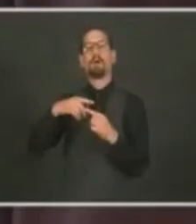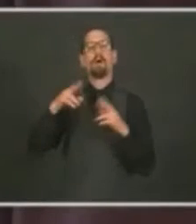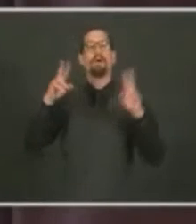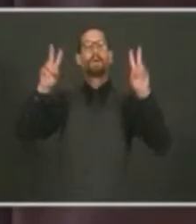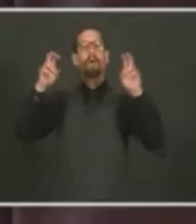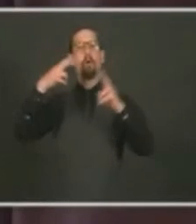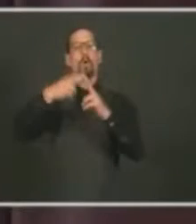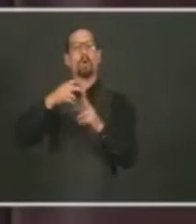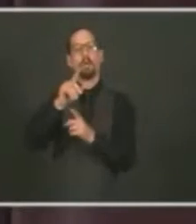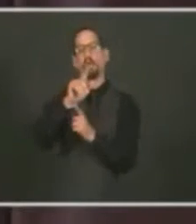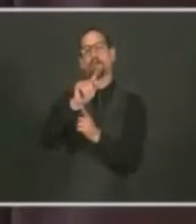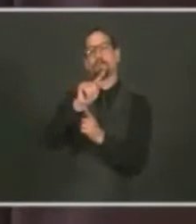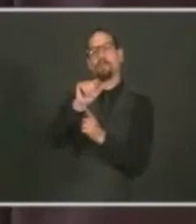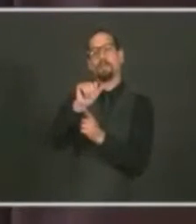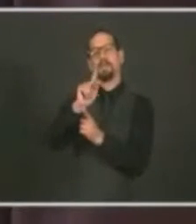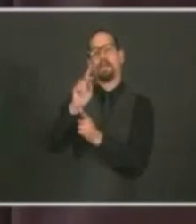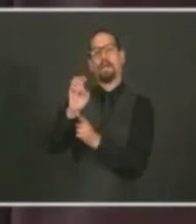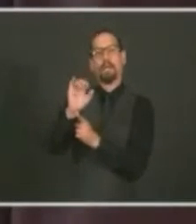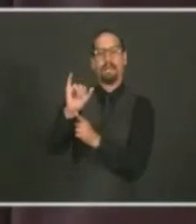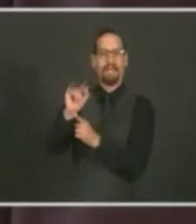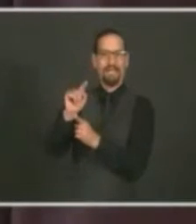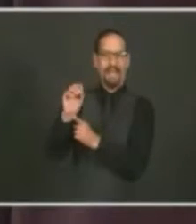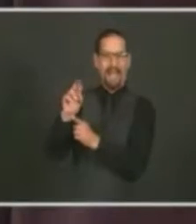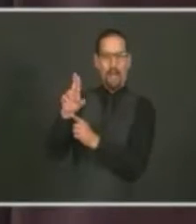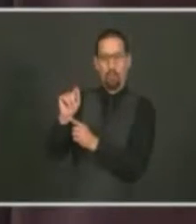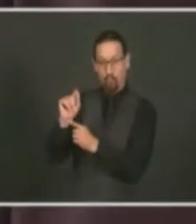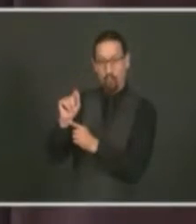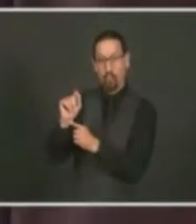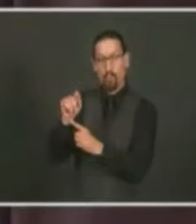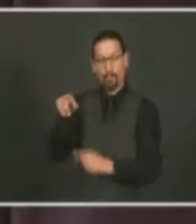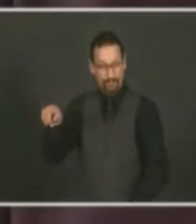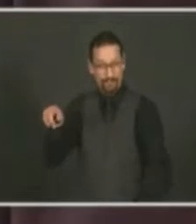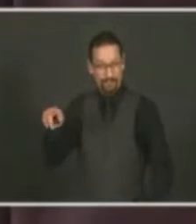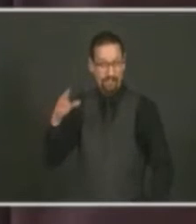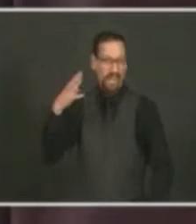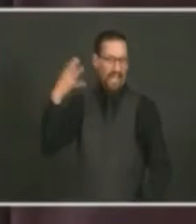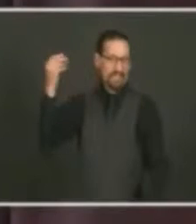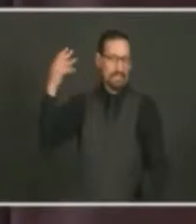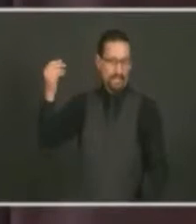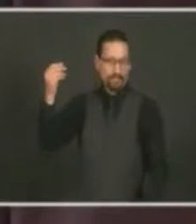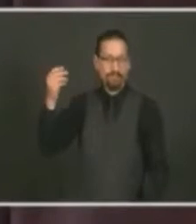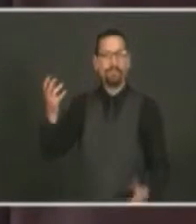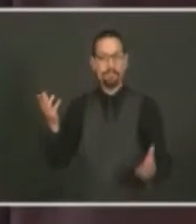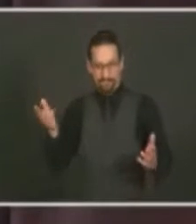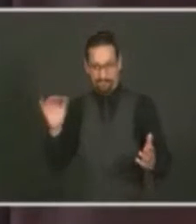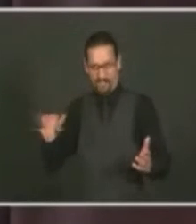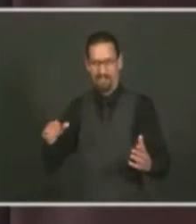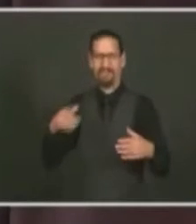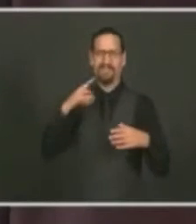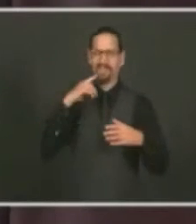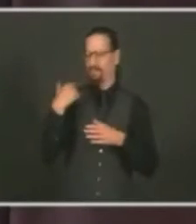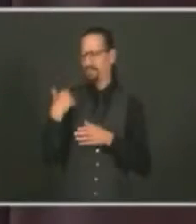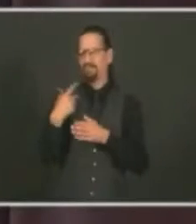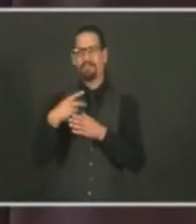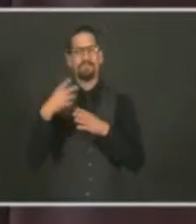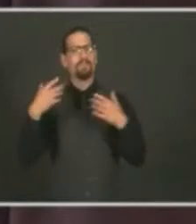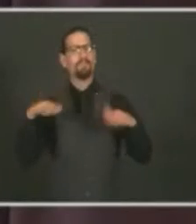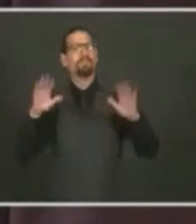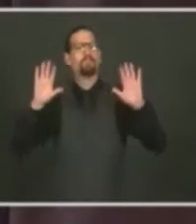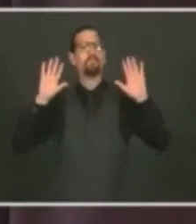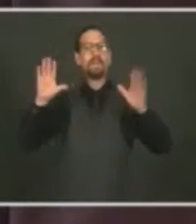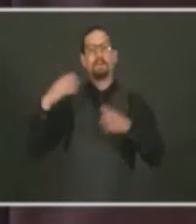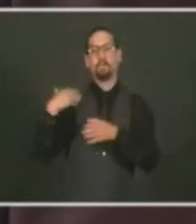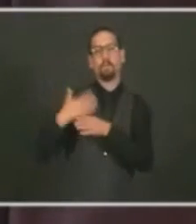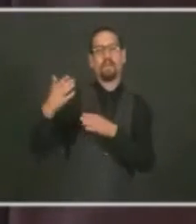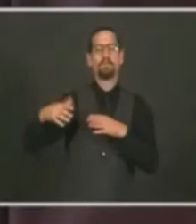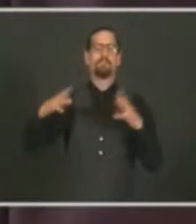cooperating. We had a beautiful weekend, and restaurants saw some pretty good business. I have to say I've been